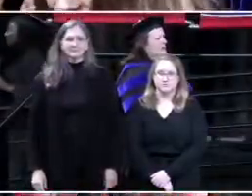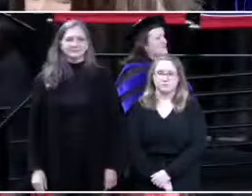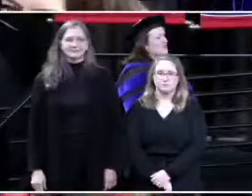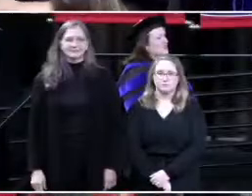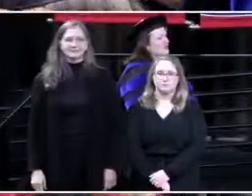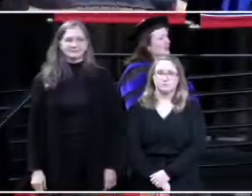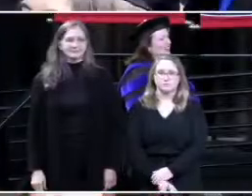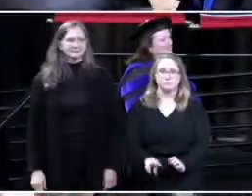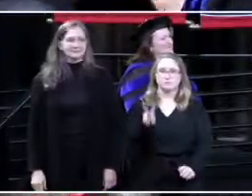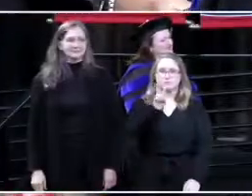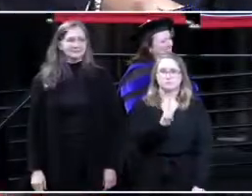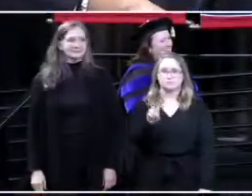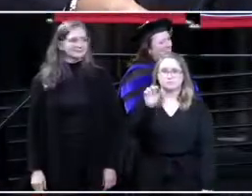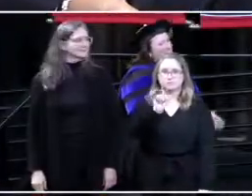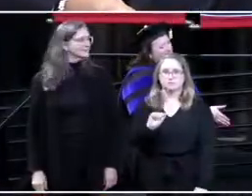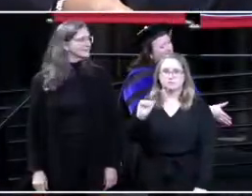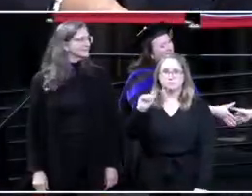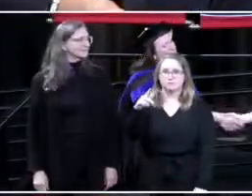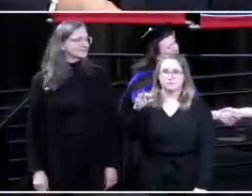Valencia Angel Fussell.